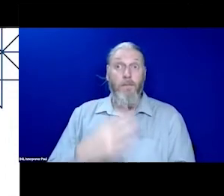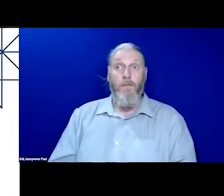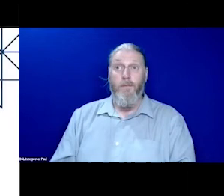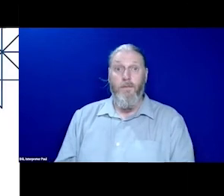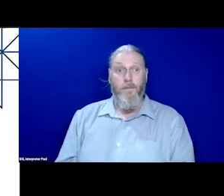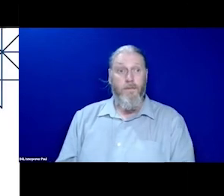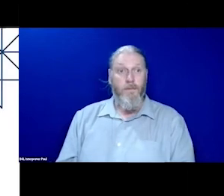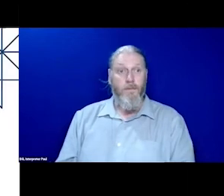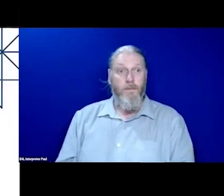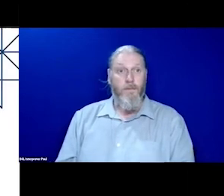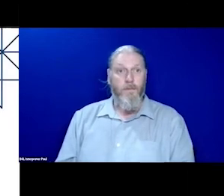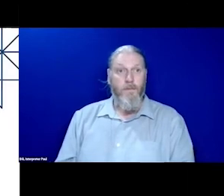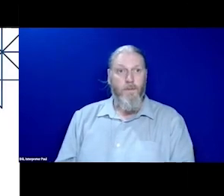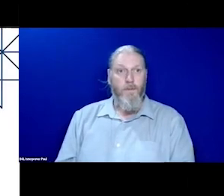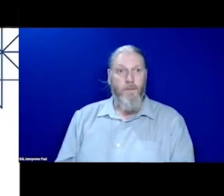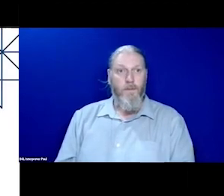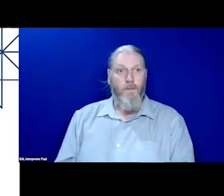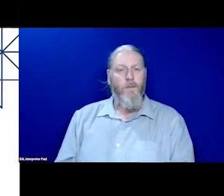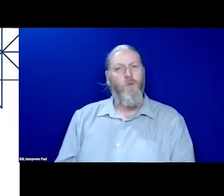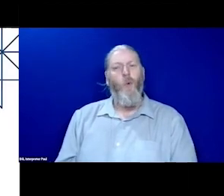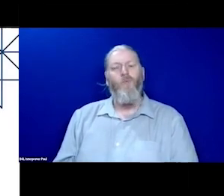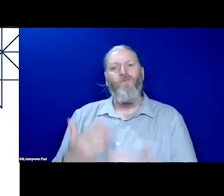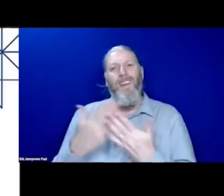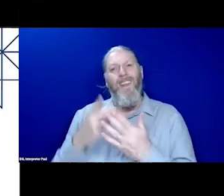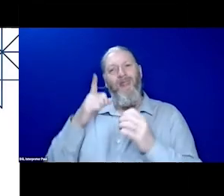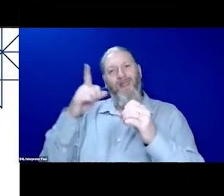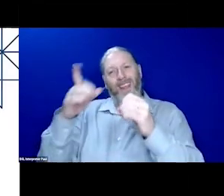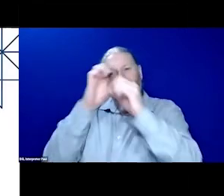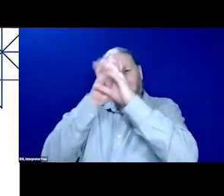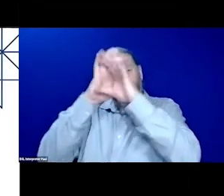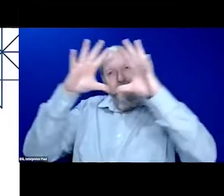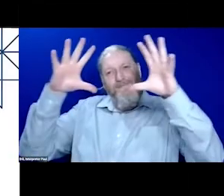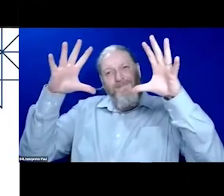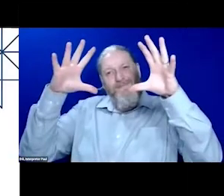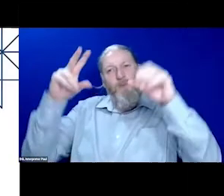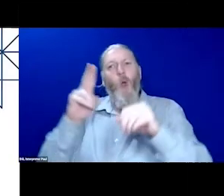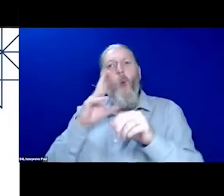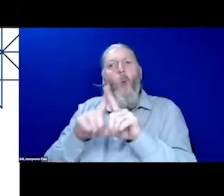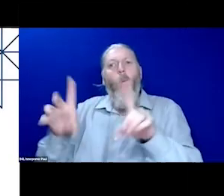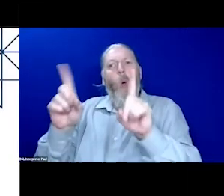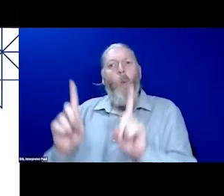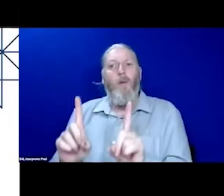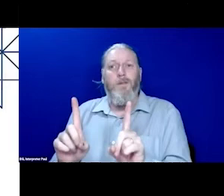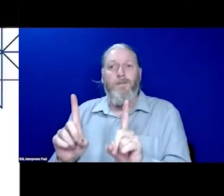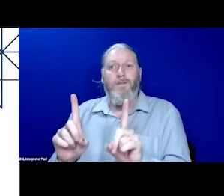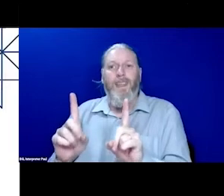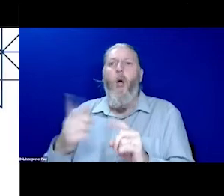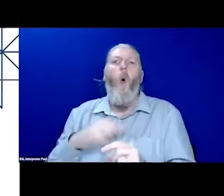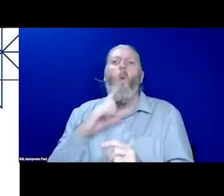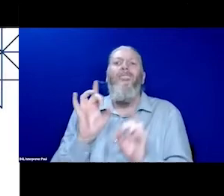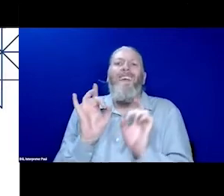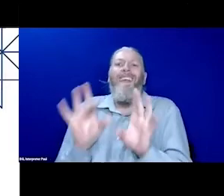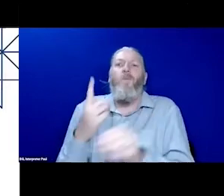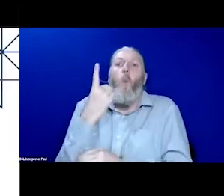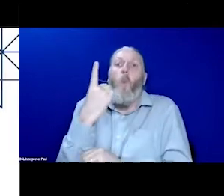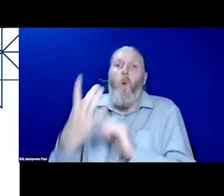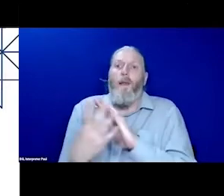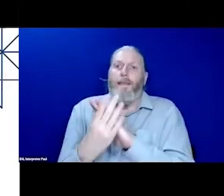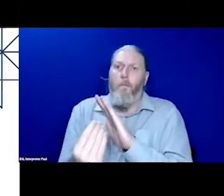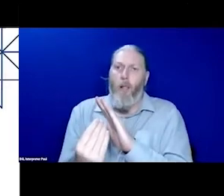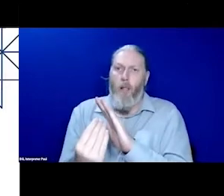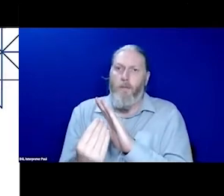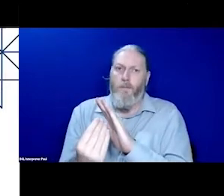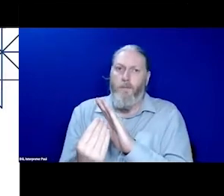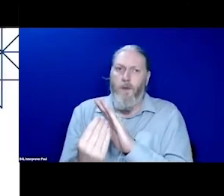So what does this look like to have this kind of systems change? I'm going to give one example now. So we wouldn't usually